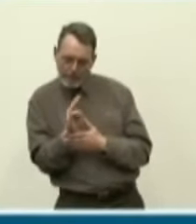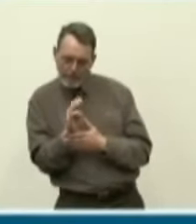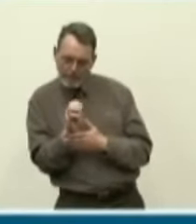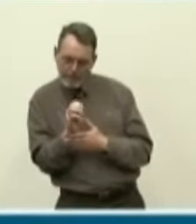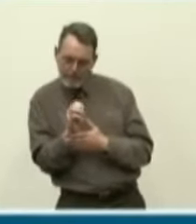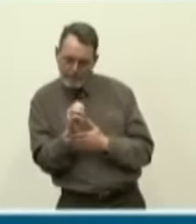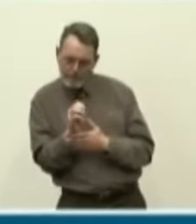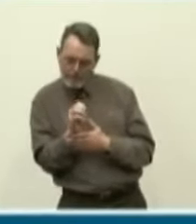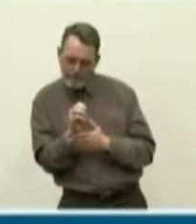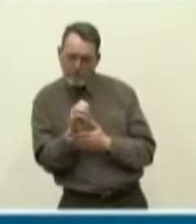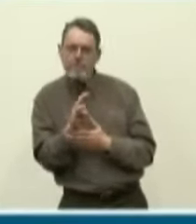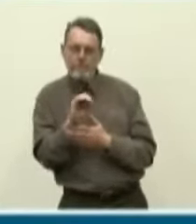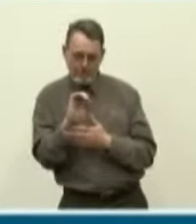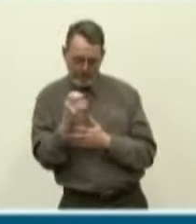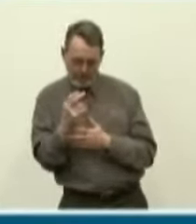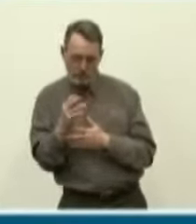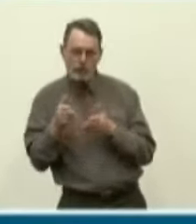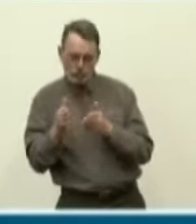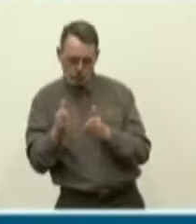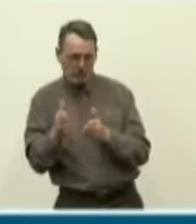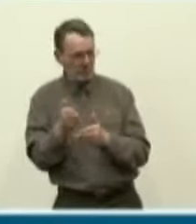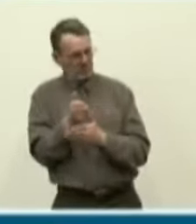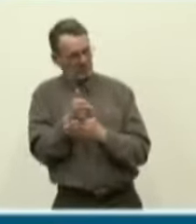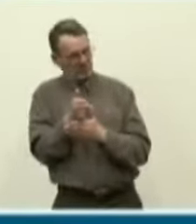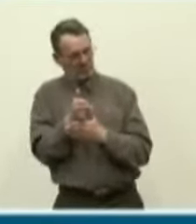on, let me see here.